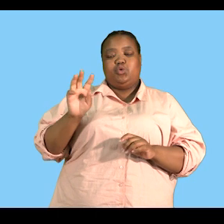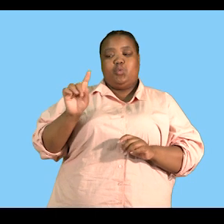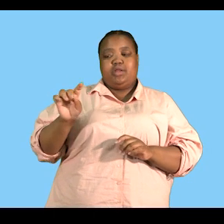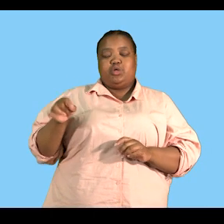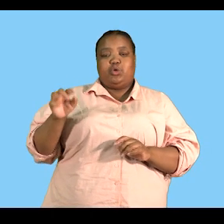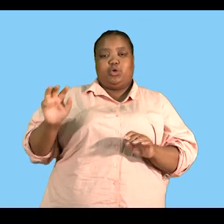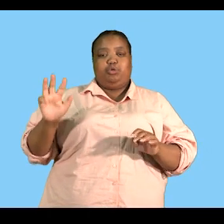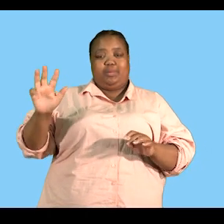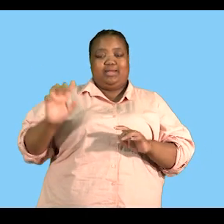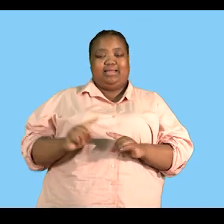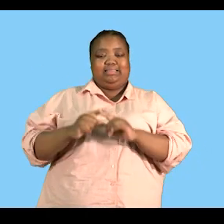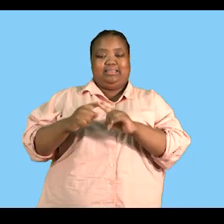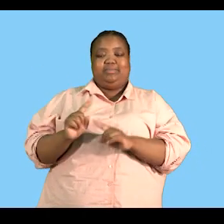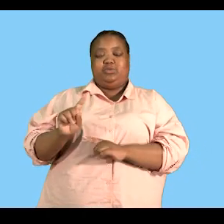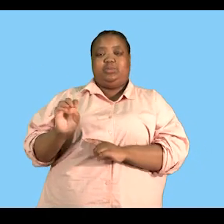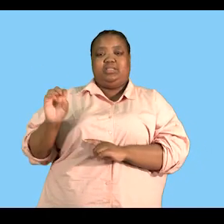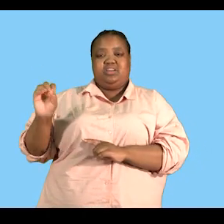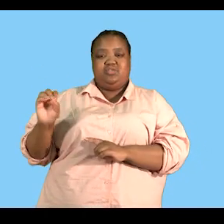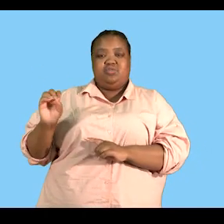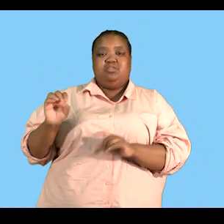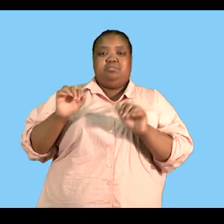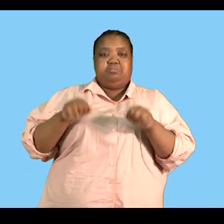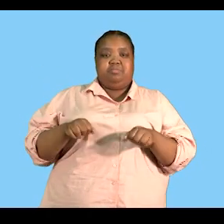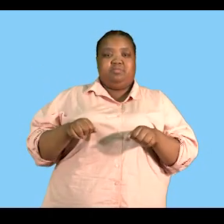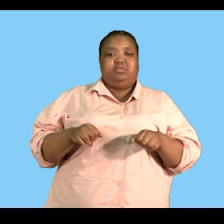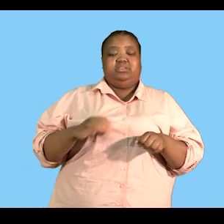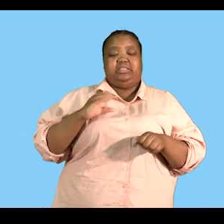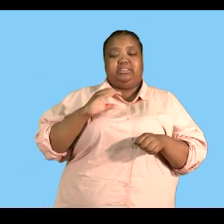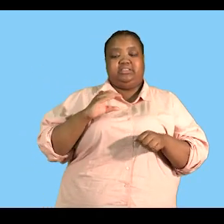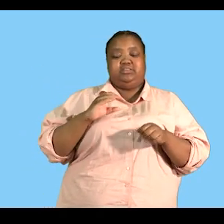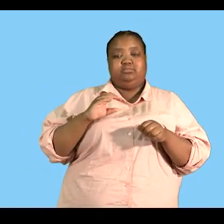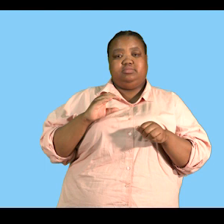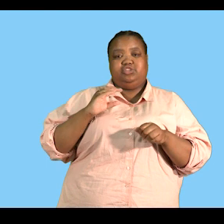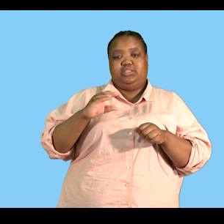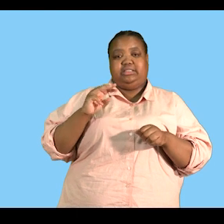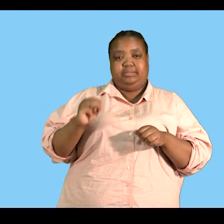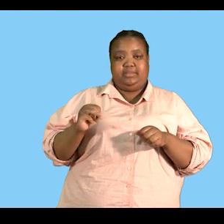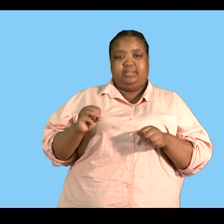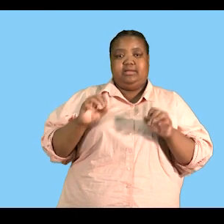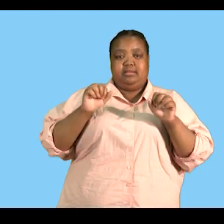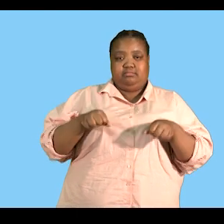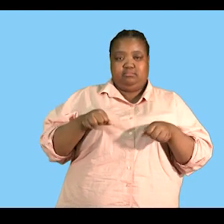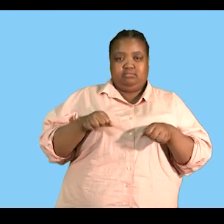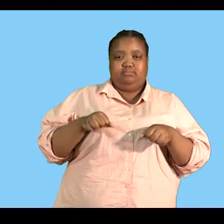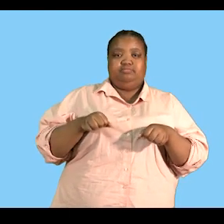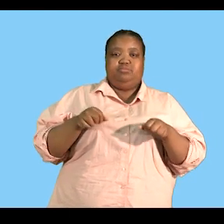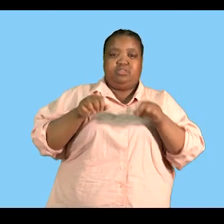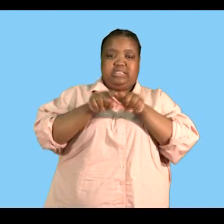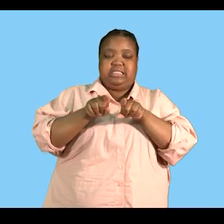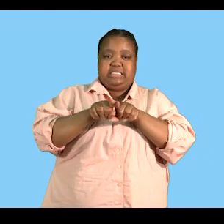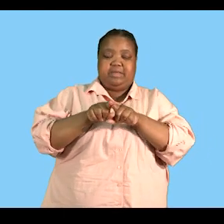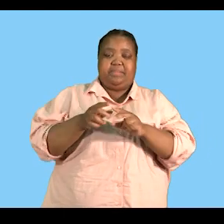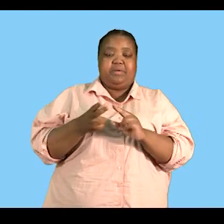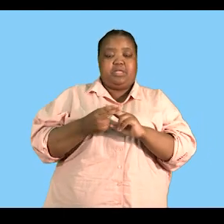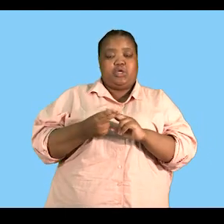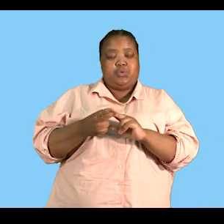1,9 times 100 to get it into centimeters, and then